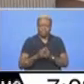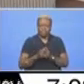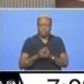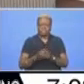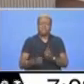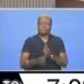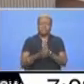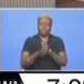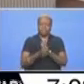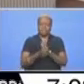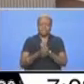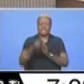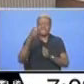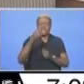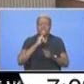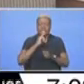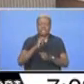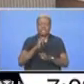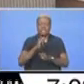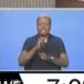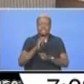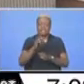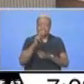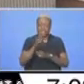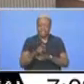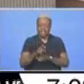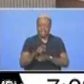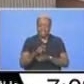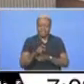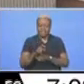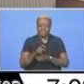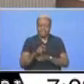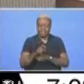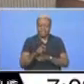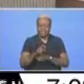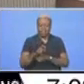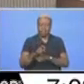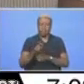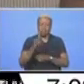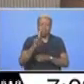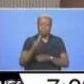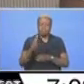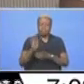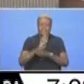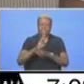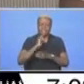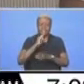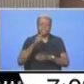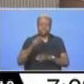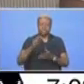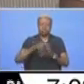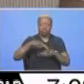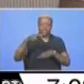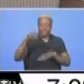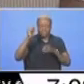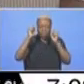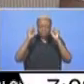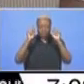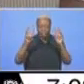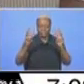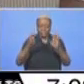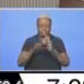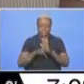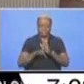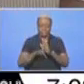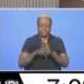be absolutely essential. And one of the reasons of my visit is to raise awareness and to say that I believe that that international